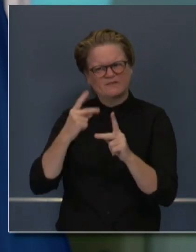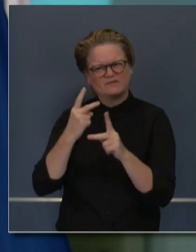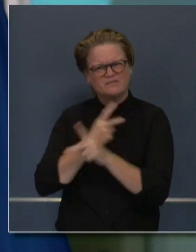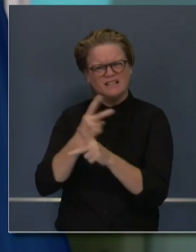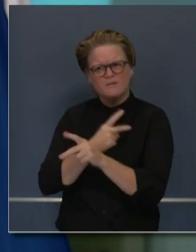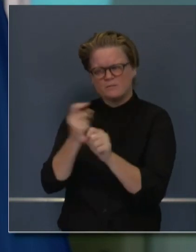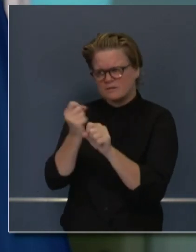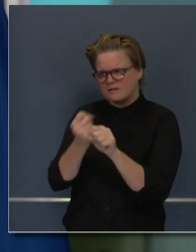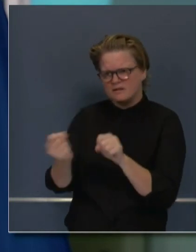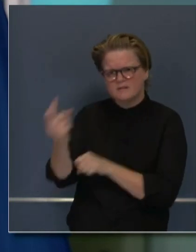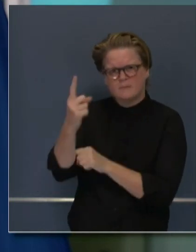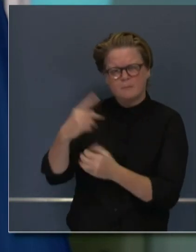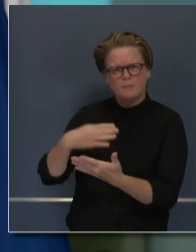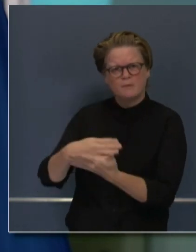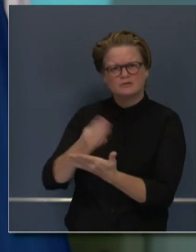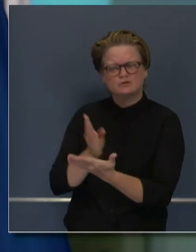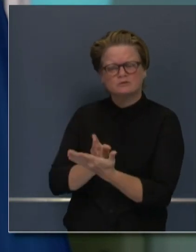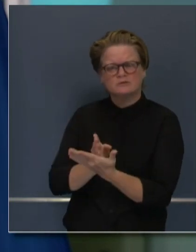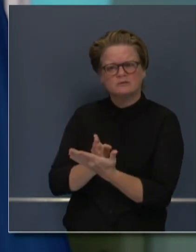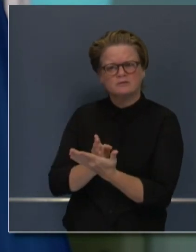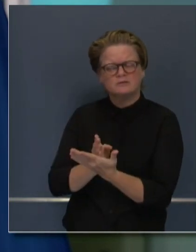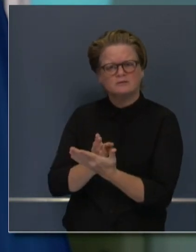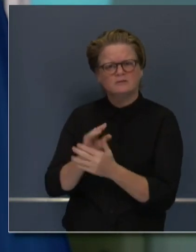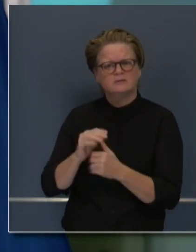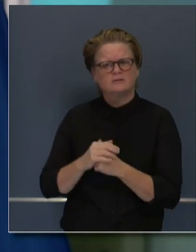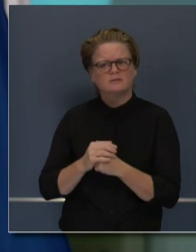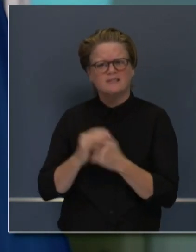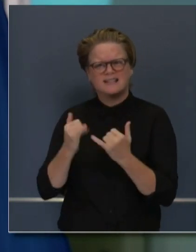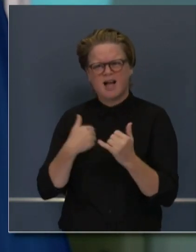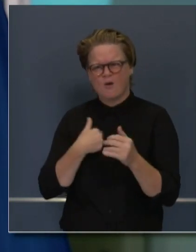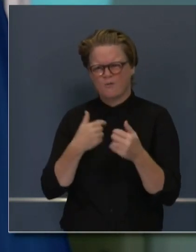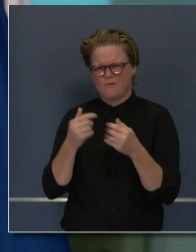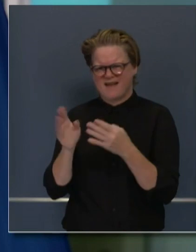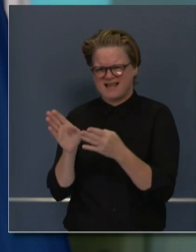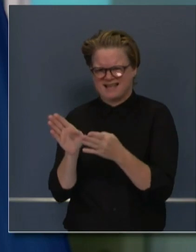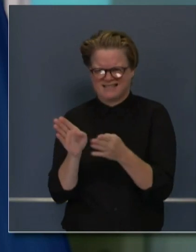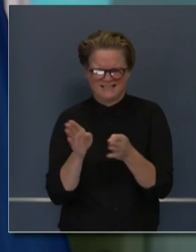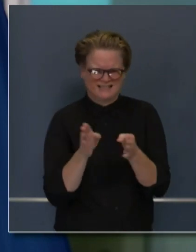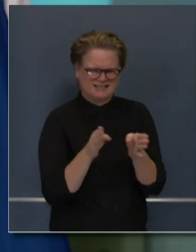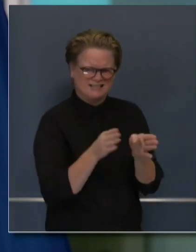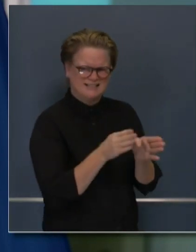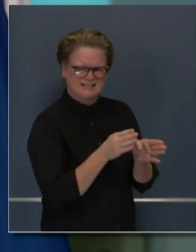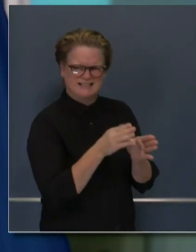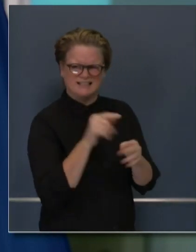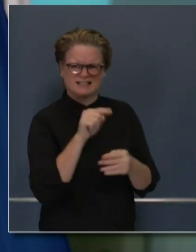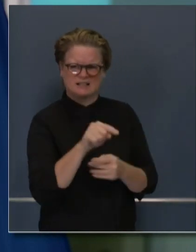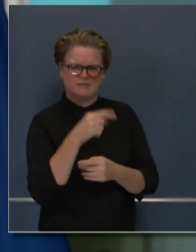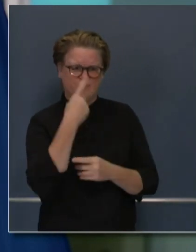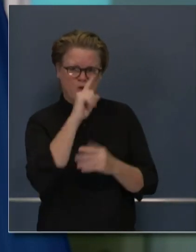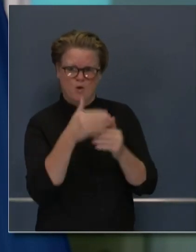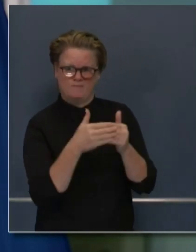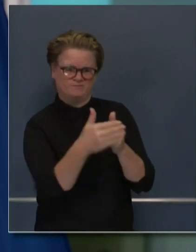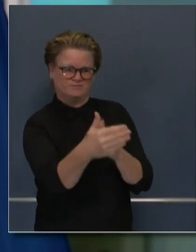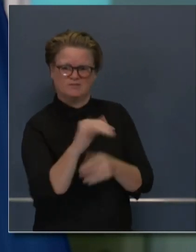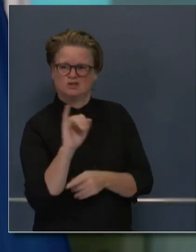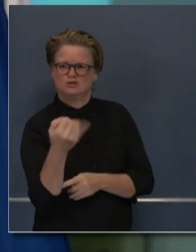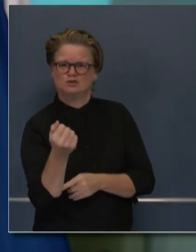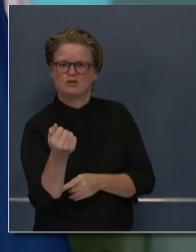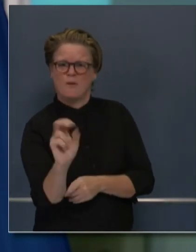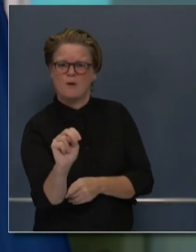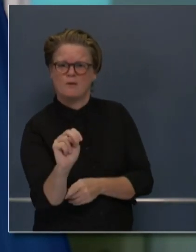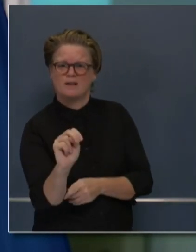priority moving in to the presentation of the January budget, working with the legislature into the new year, is to support our